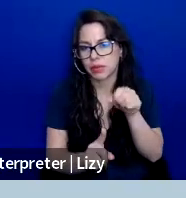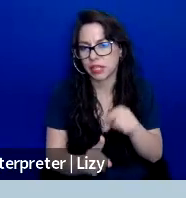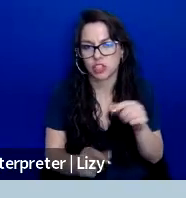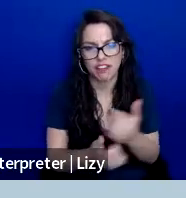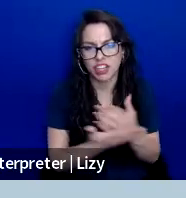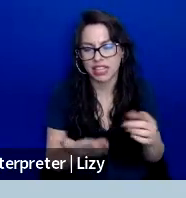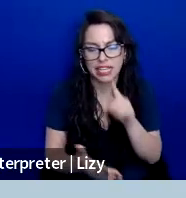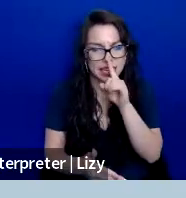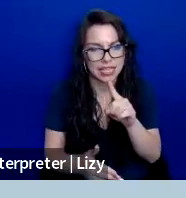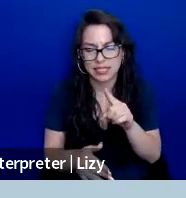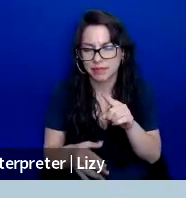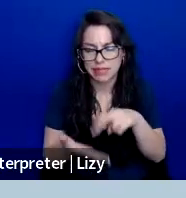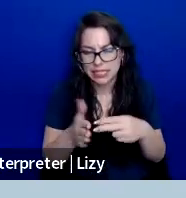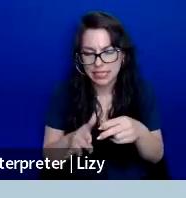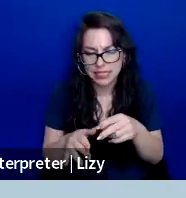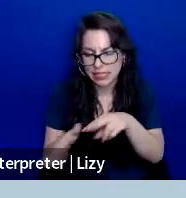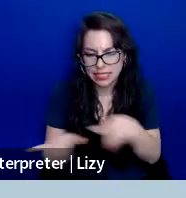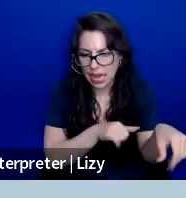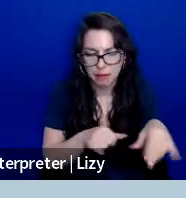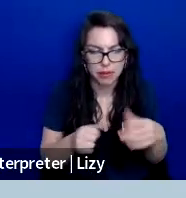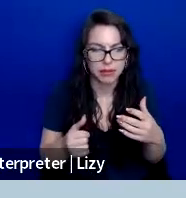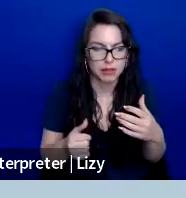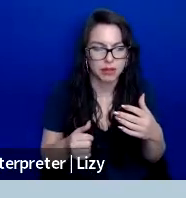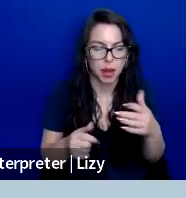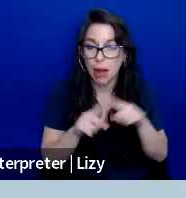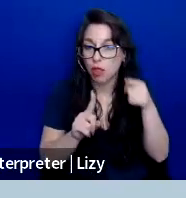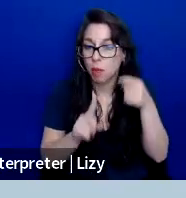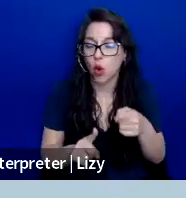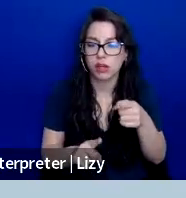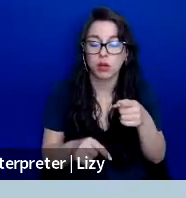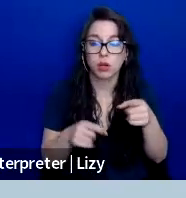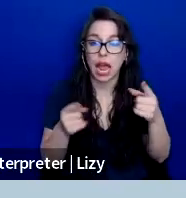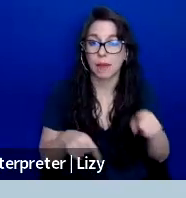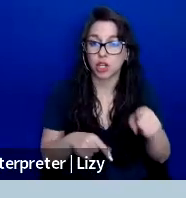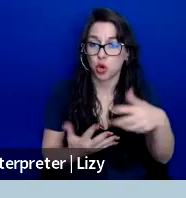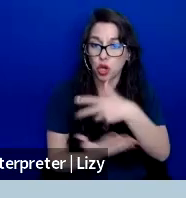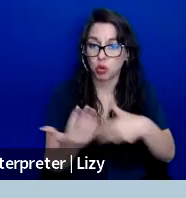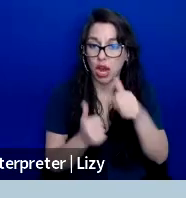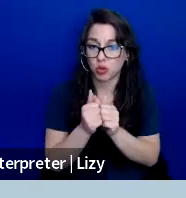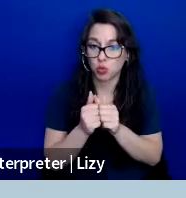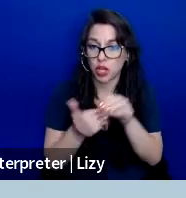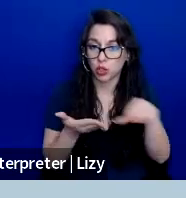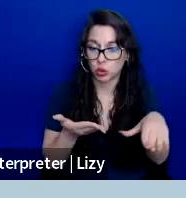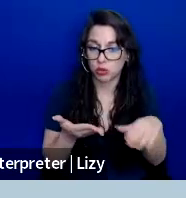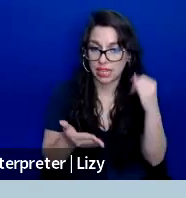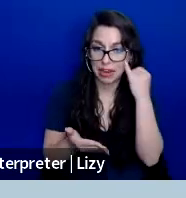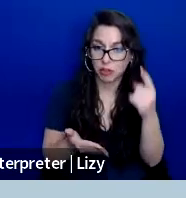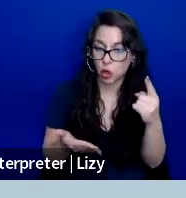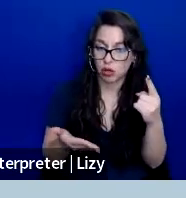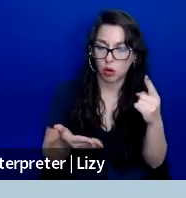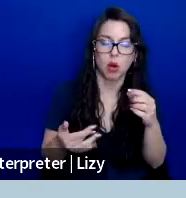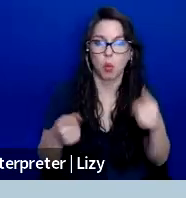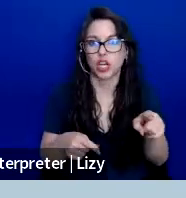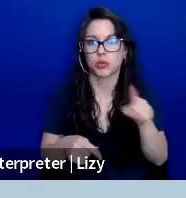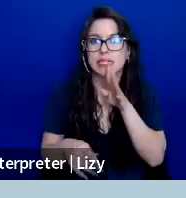basically when you are interacting with the student as you're speaking, you're modeling what that looks